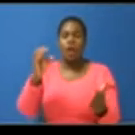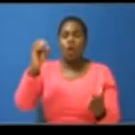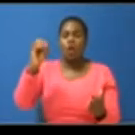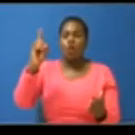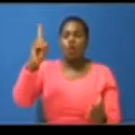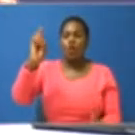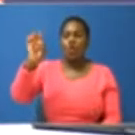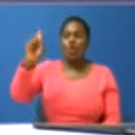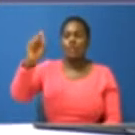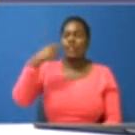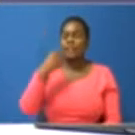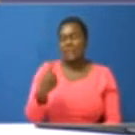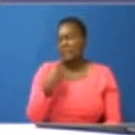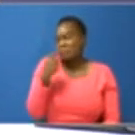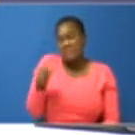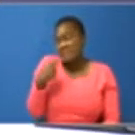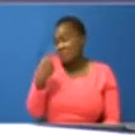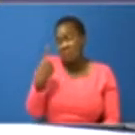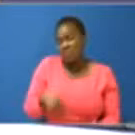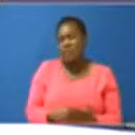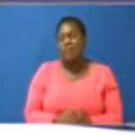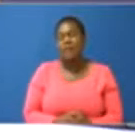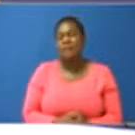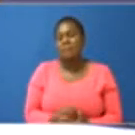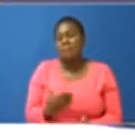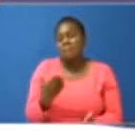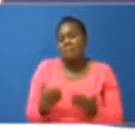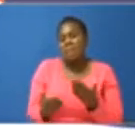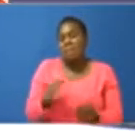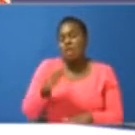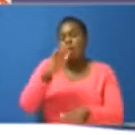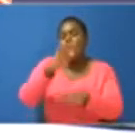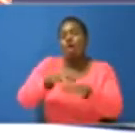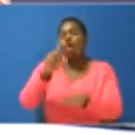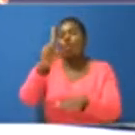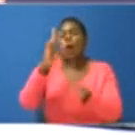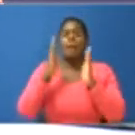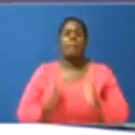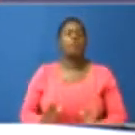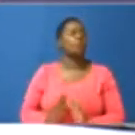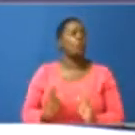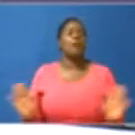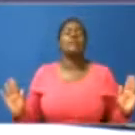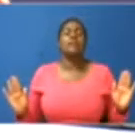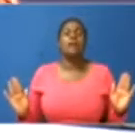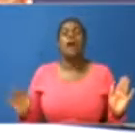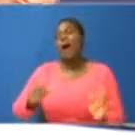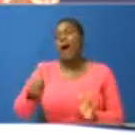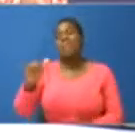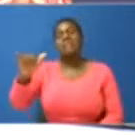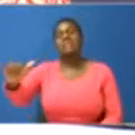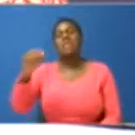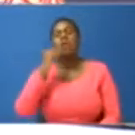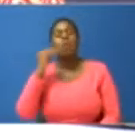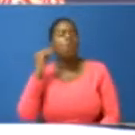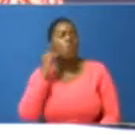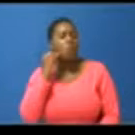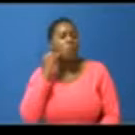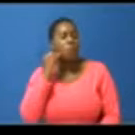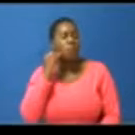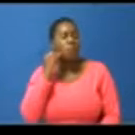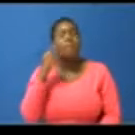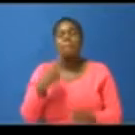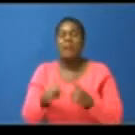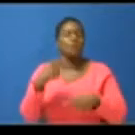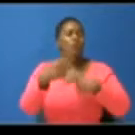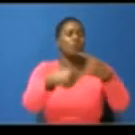left of at um he said um maybe we should have just had one person show up in the restroom that's a fair characterization but